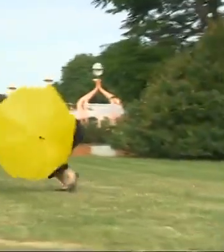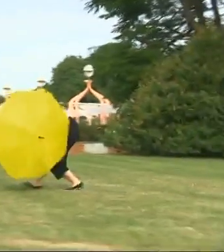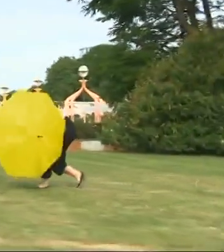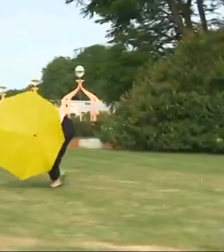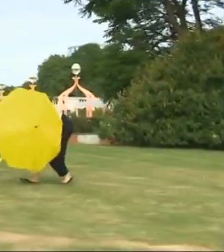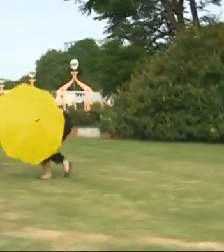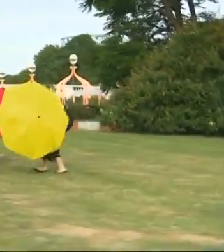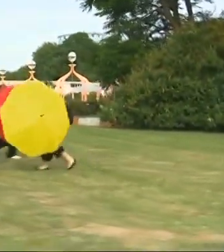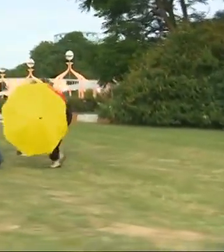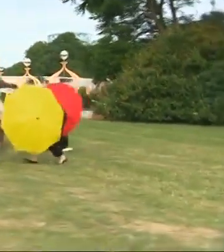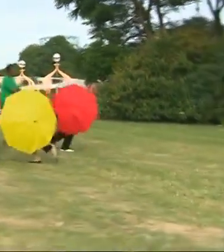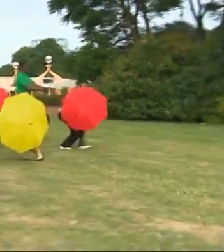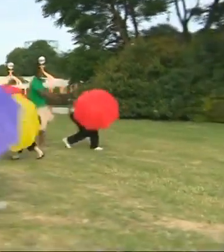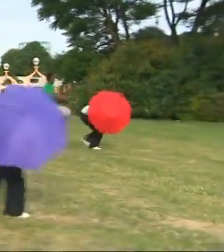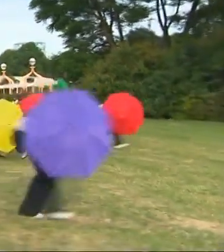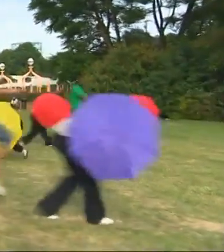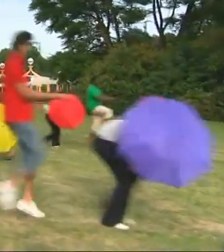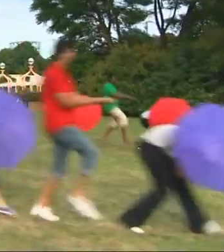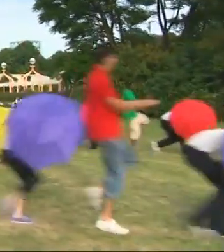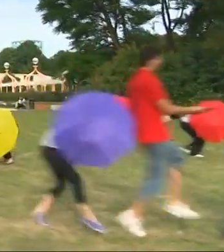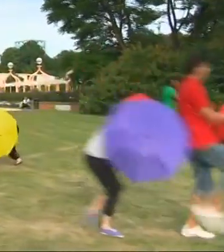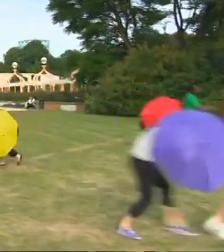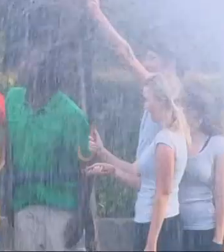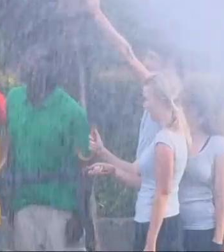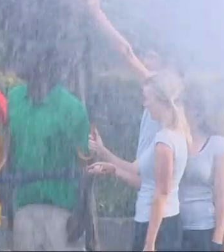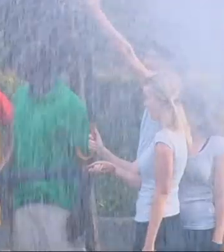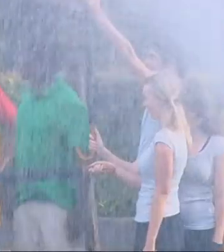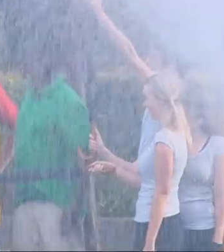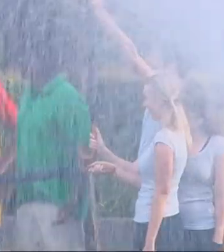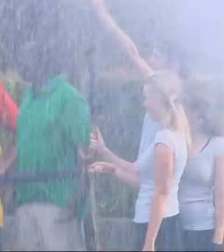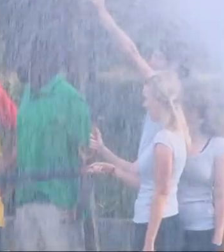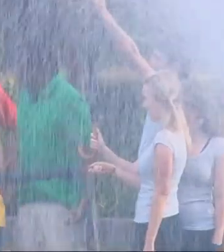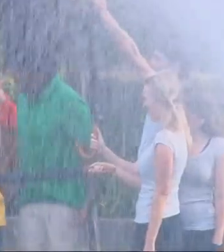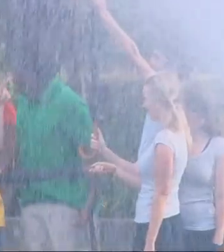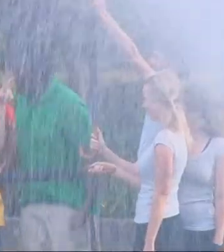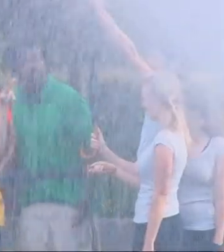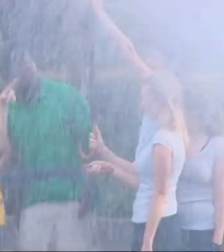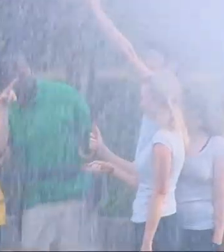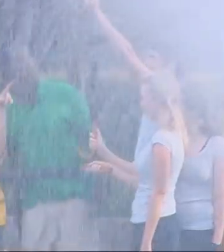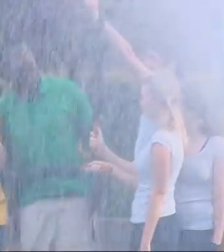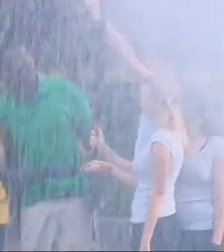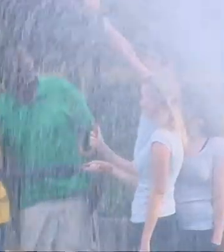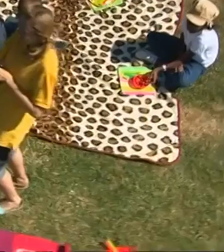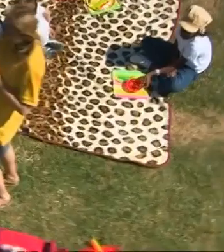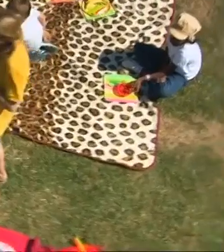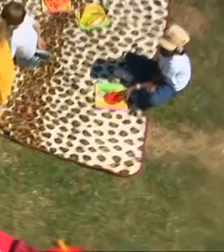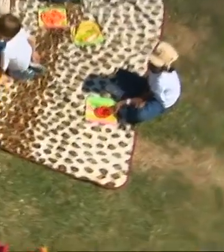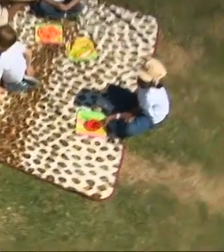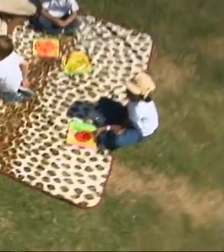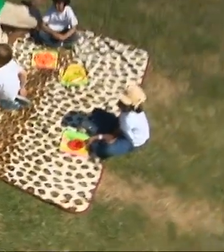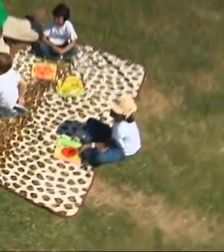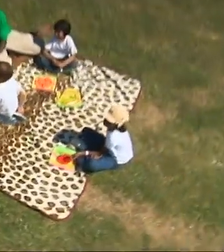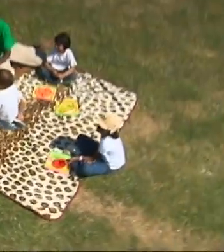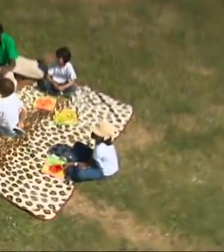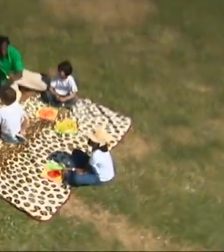Bike rides down country lanes, Splashing through pouring rain. waiting at windows. trying to spot the sun again. Picnic rugs